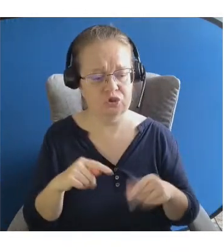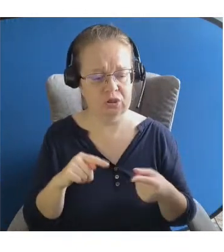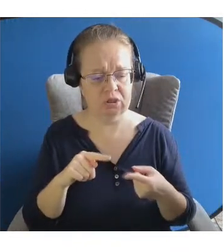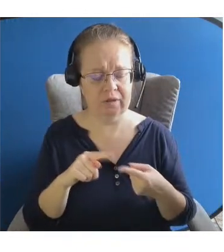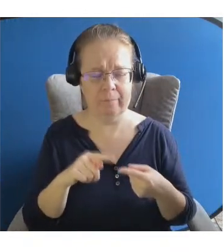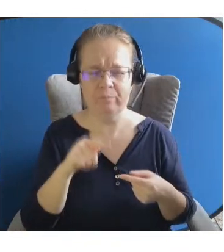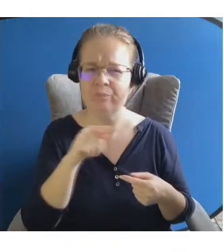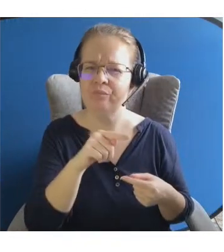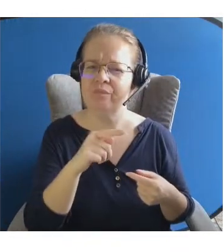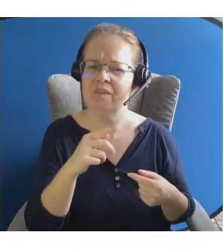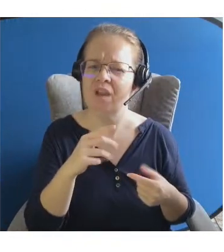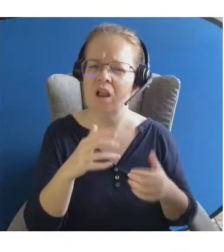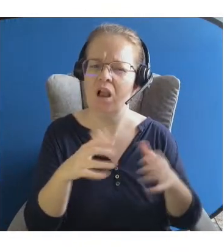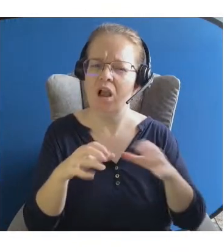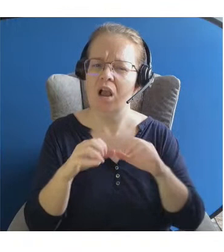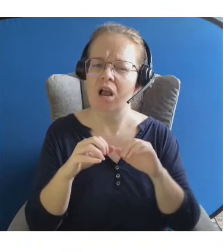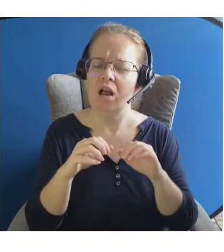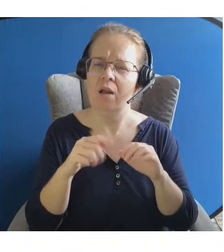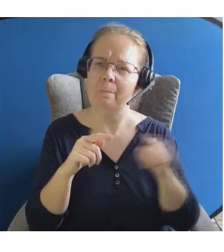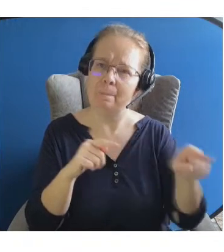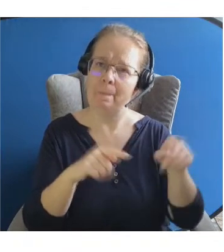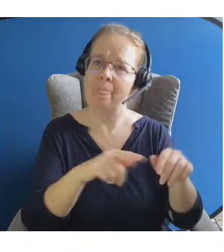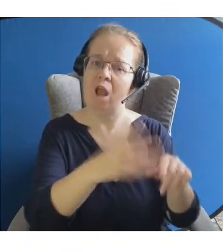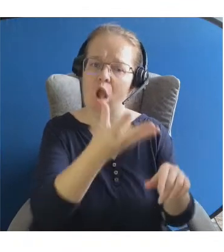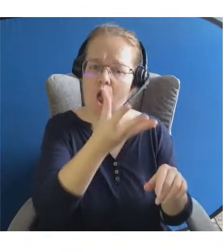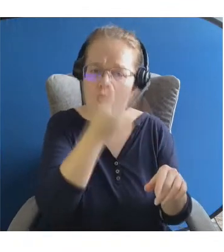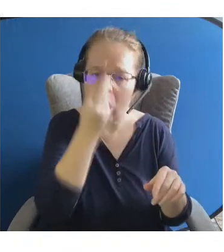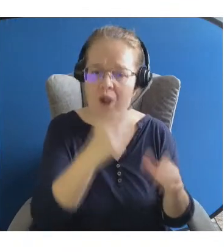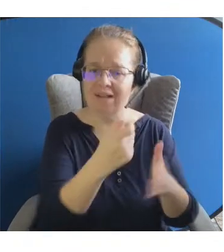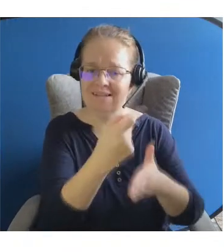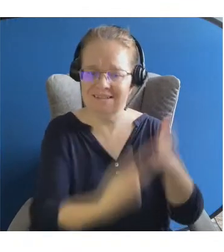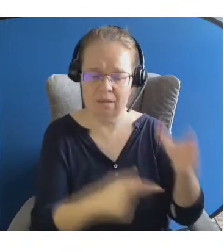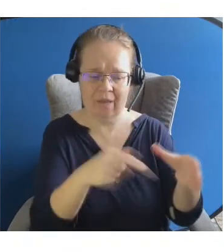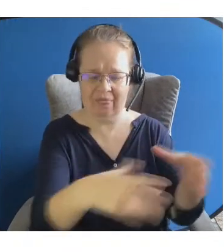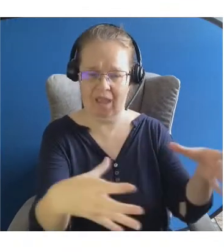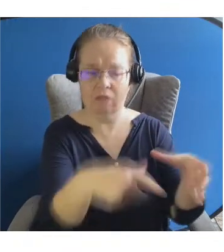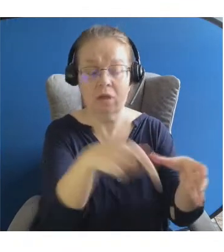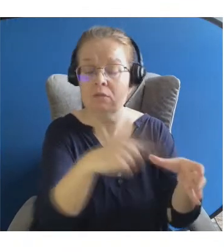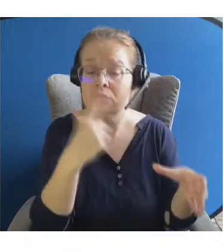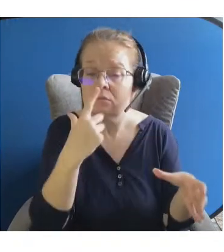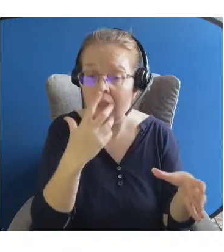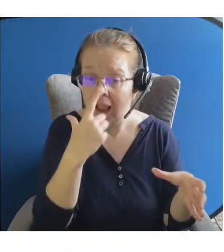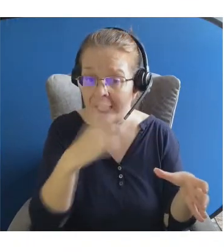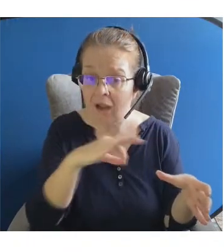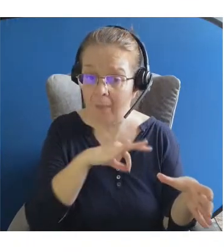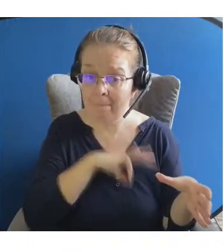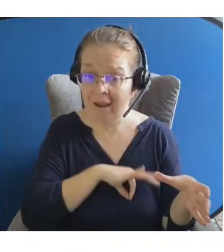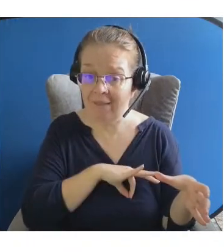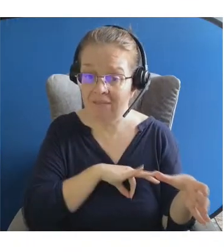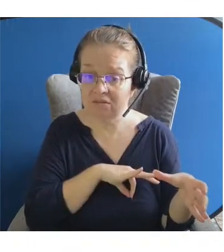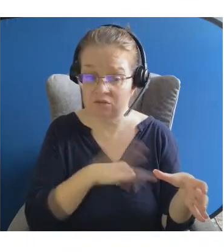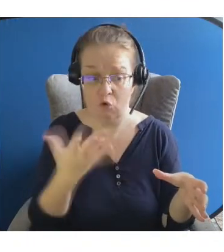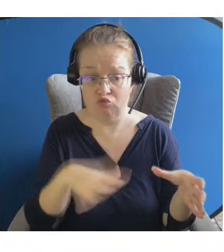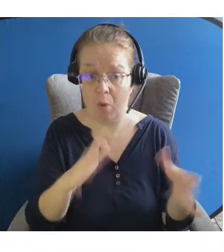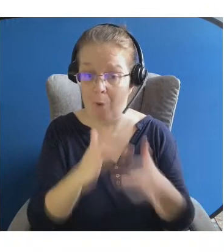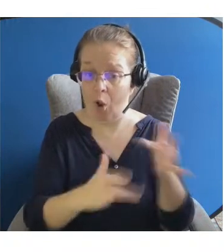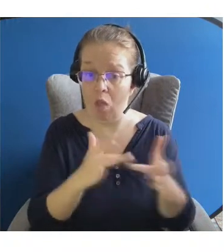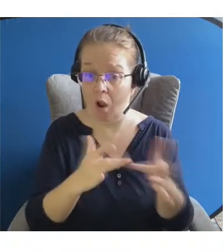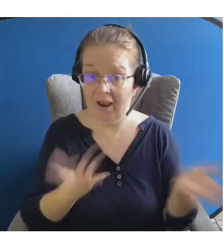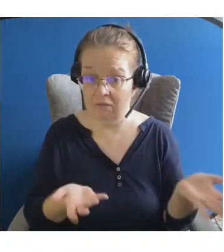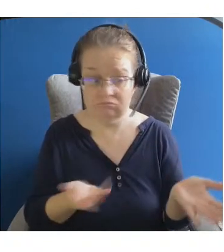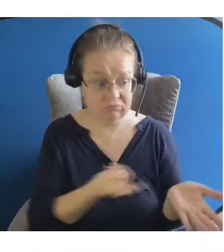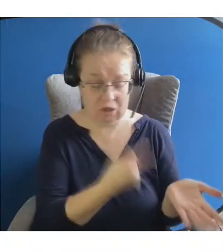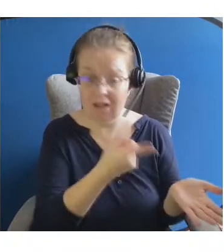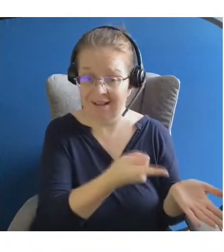this was a group that really benefited or had the potential to benefit from being online, but